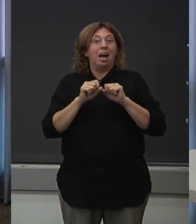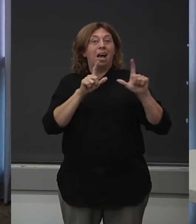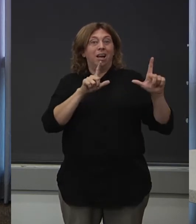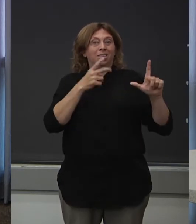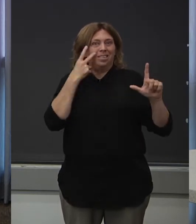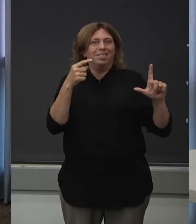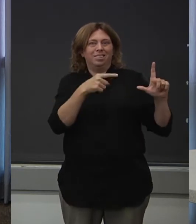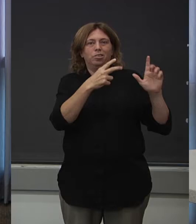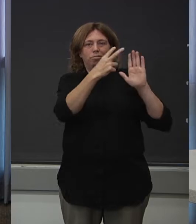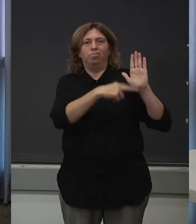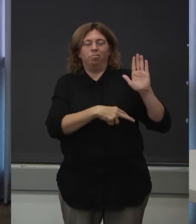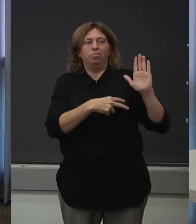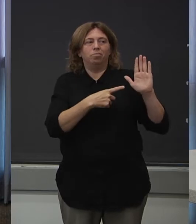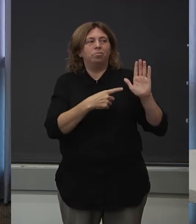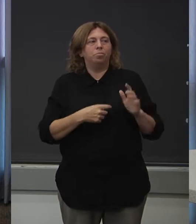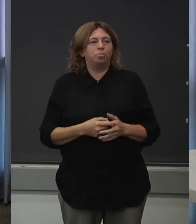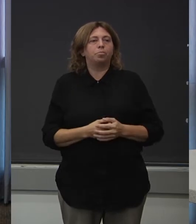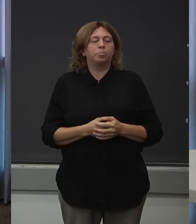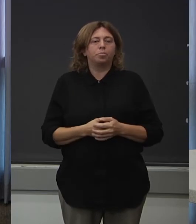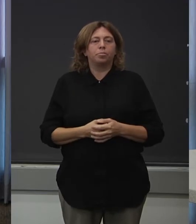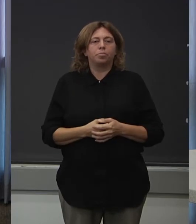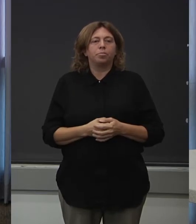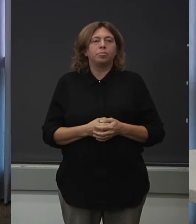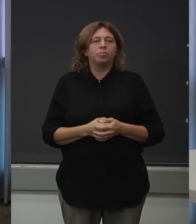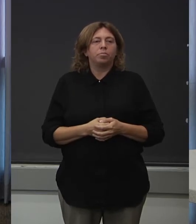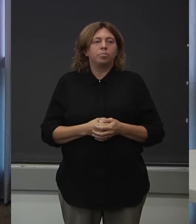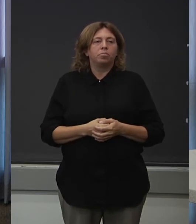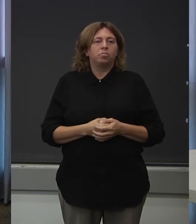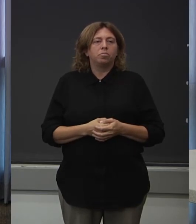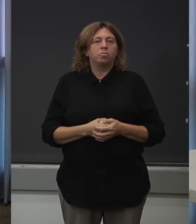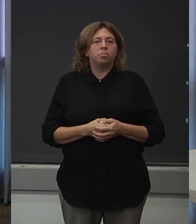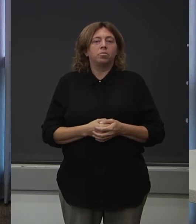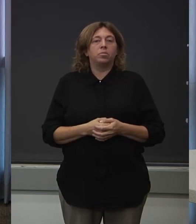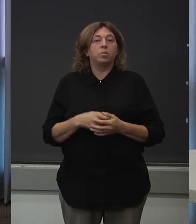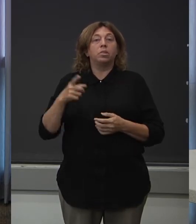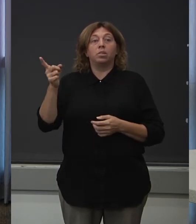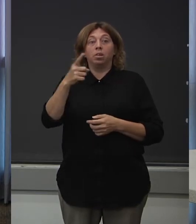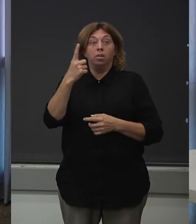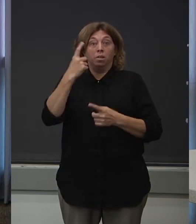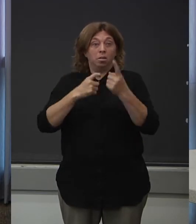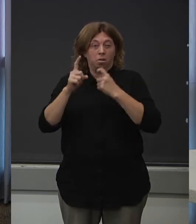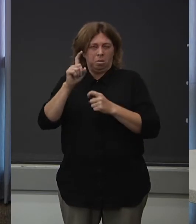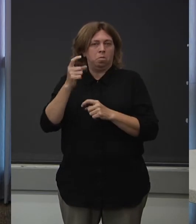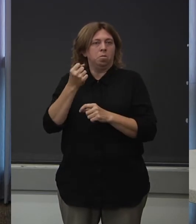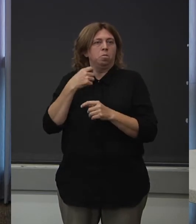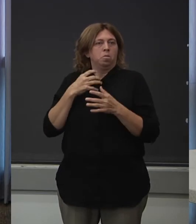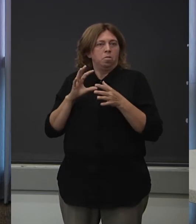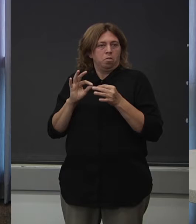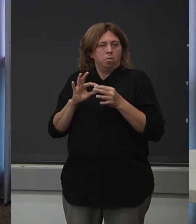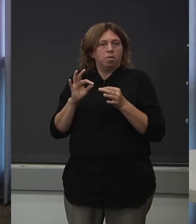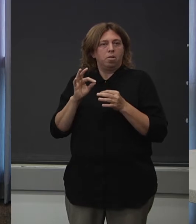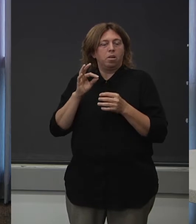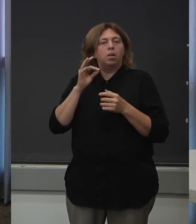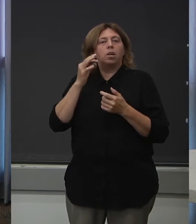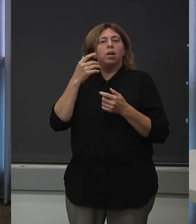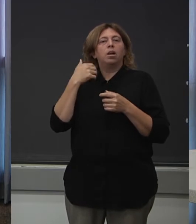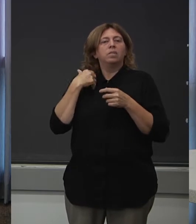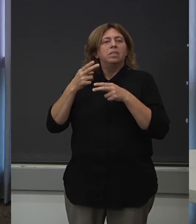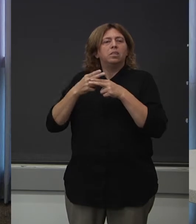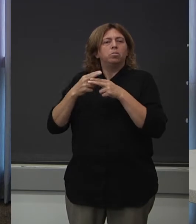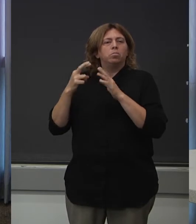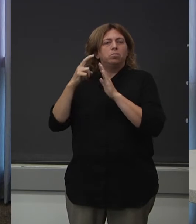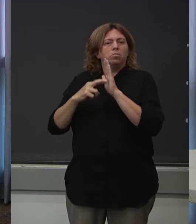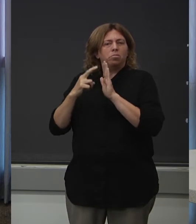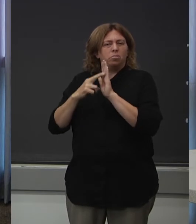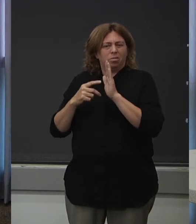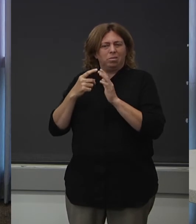Finally, before we go on to the questions, I do want to mention that we proposed a temporary rule at the beginning of this week. It's